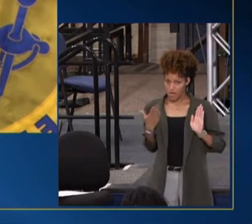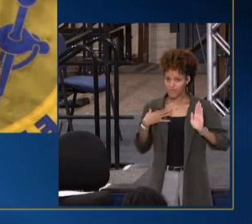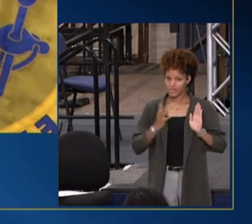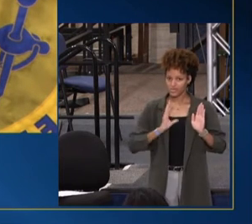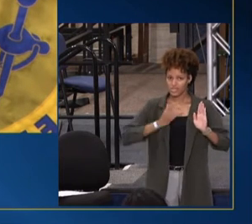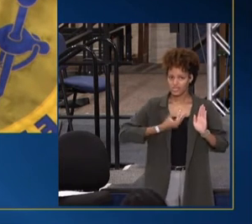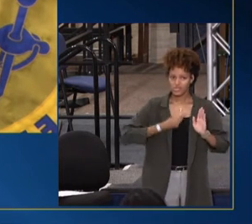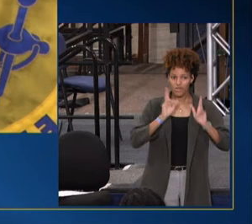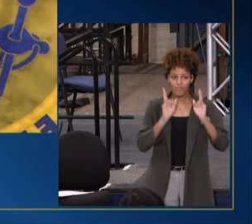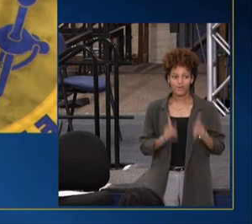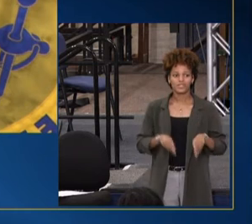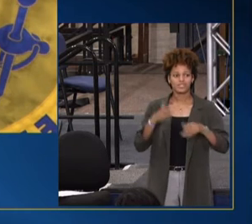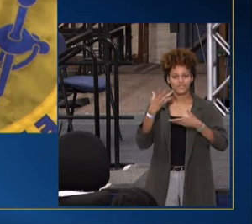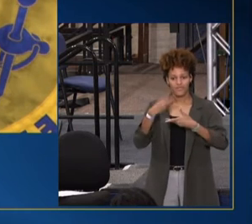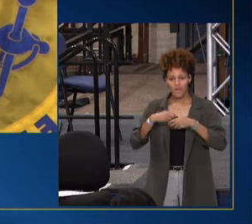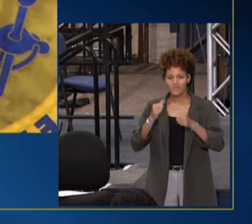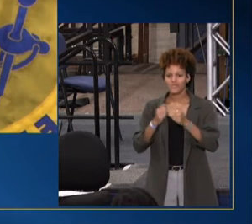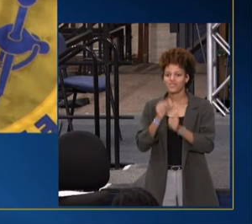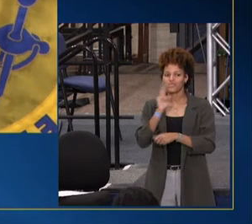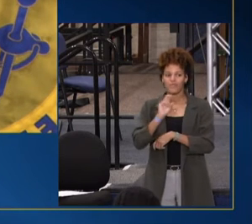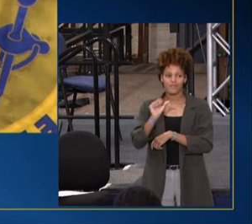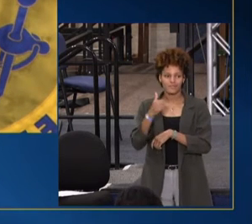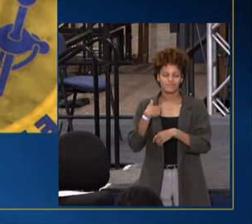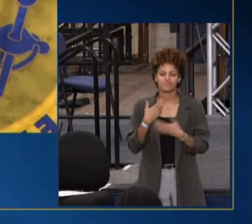federal official.